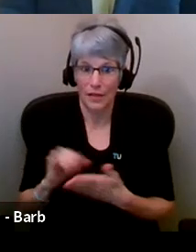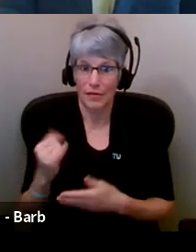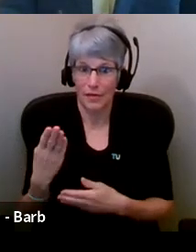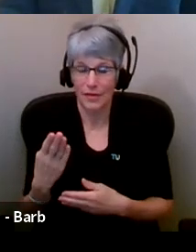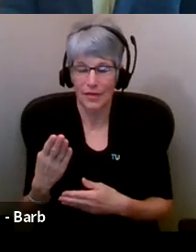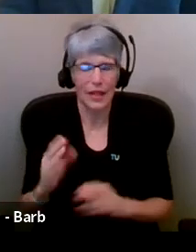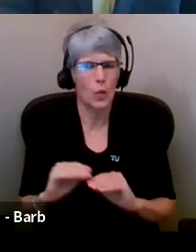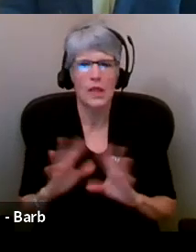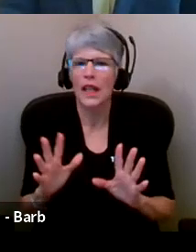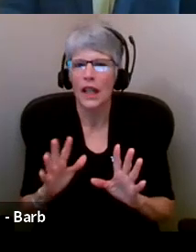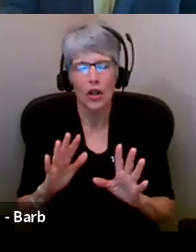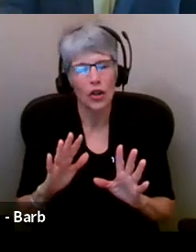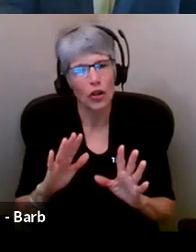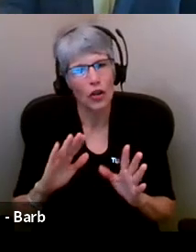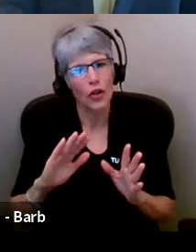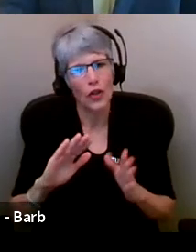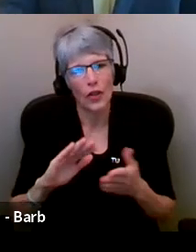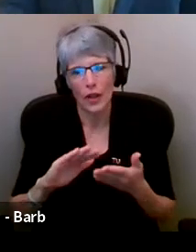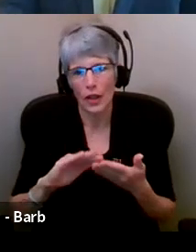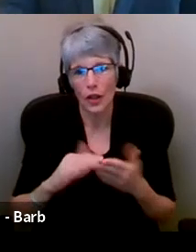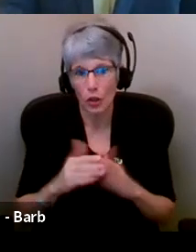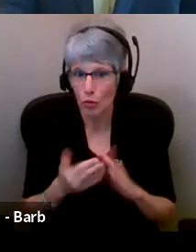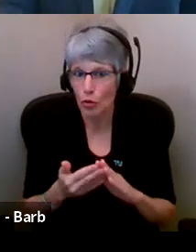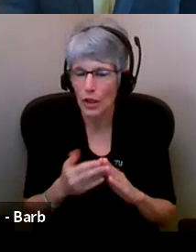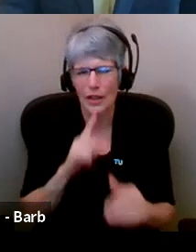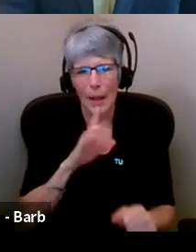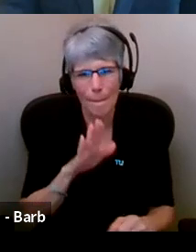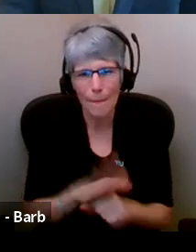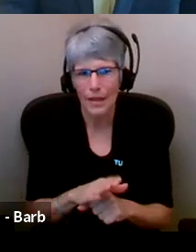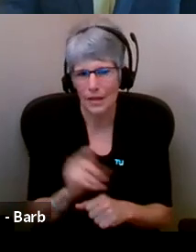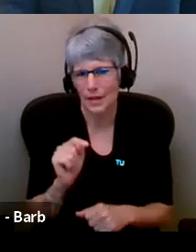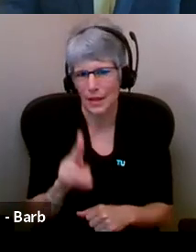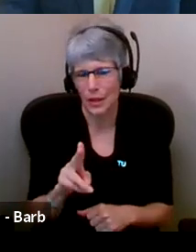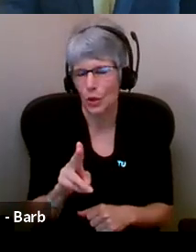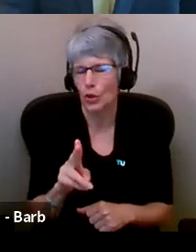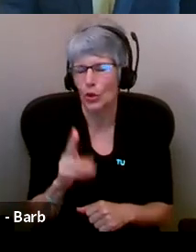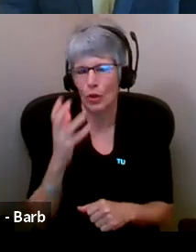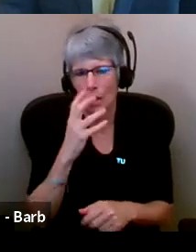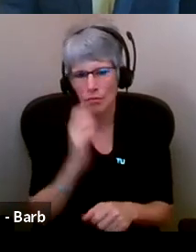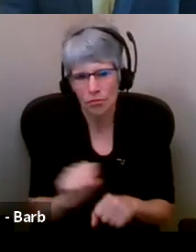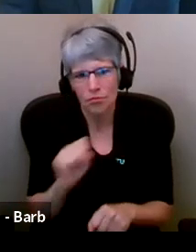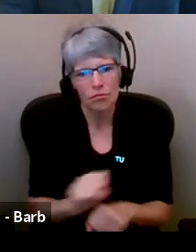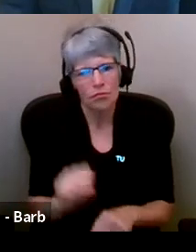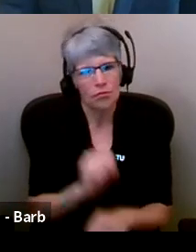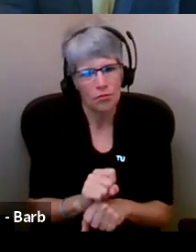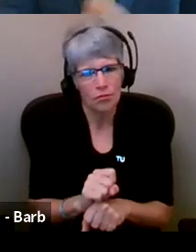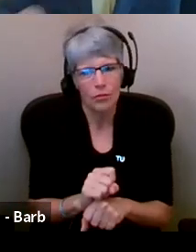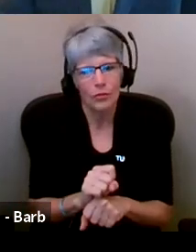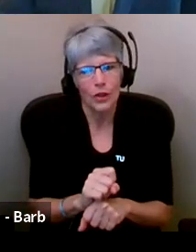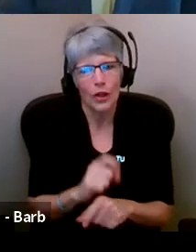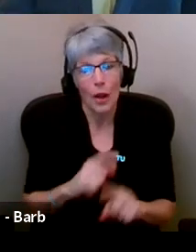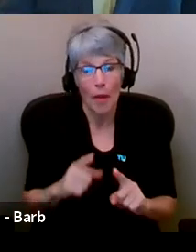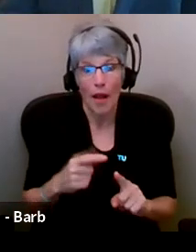that, you know, the community was really committed to TU and was hardworking, but being introduced to